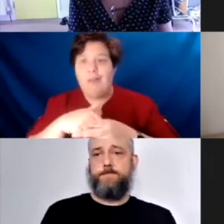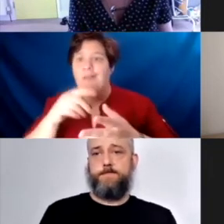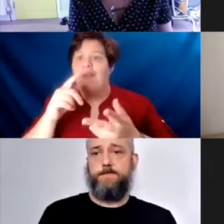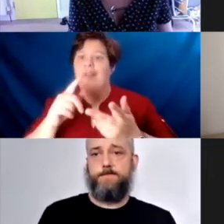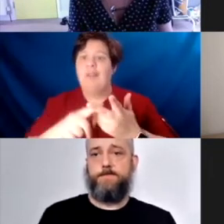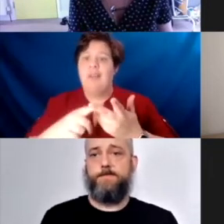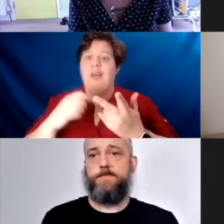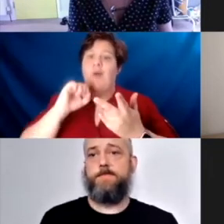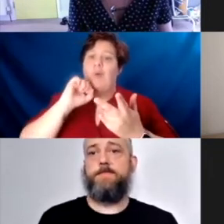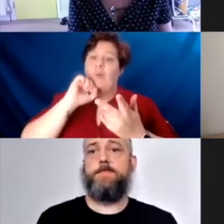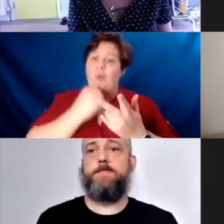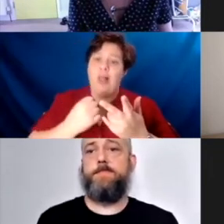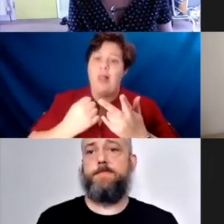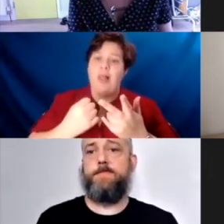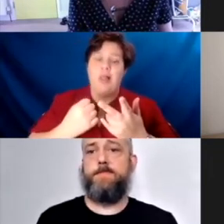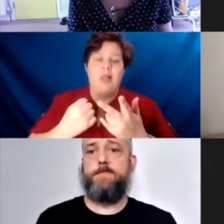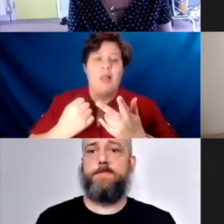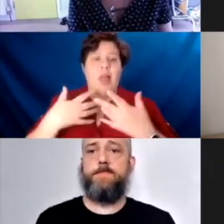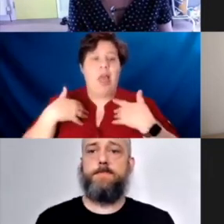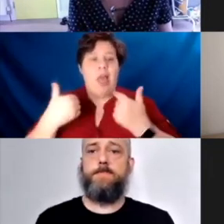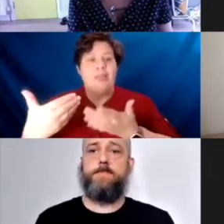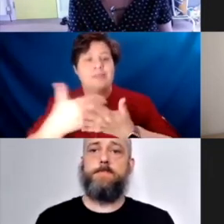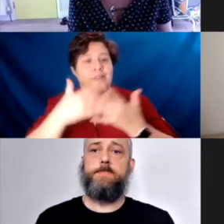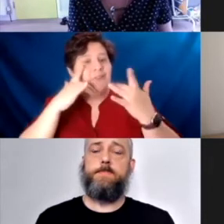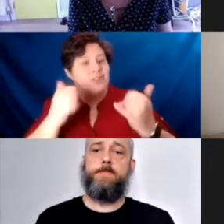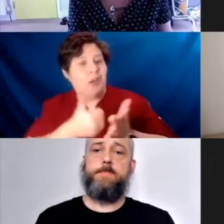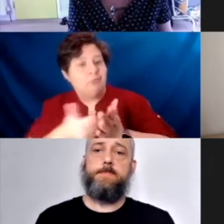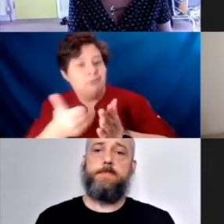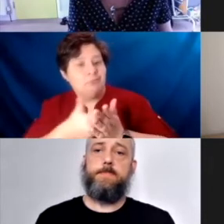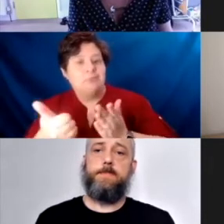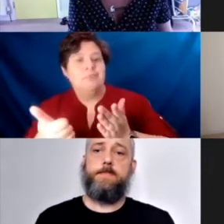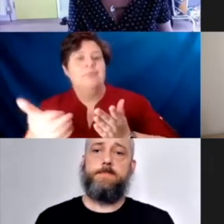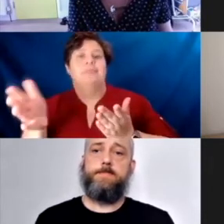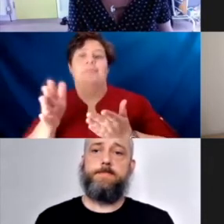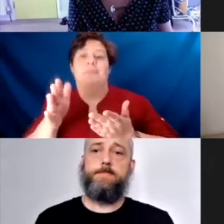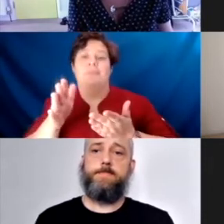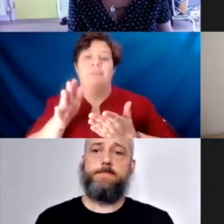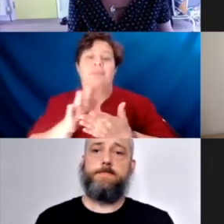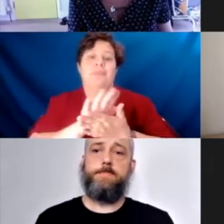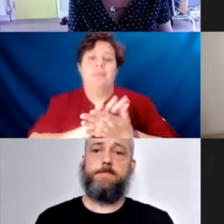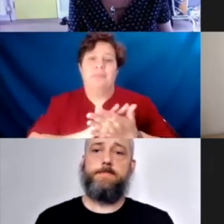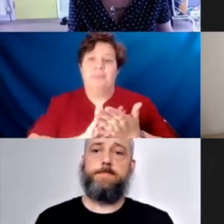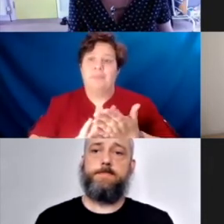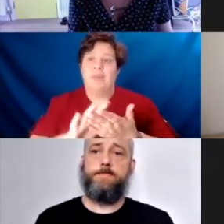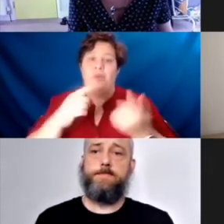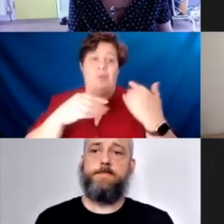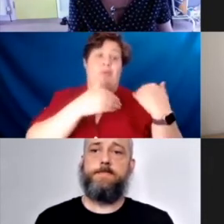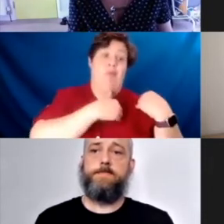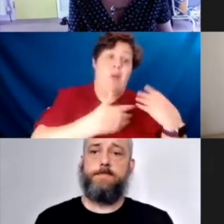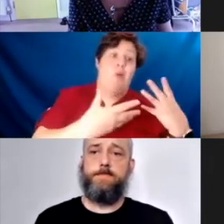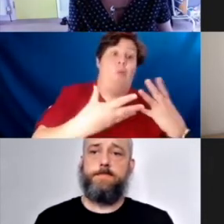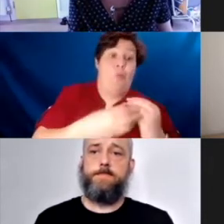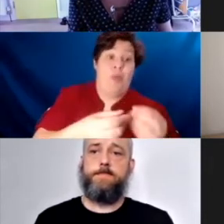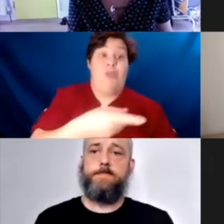There would be kind of health and safety checks that would be taken care of in collaboration with you.